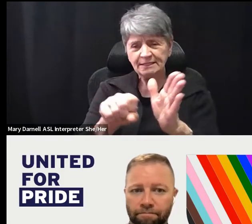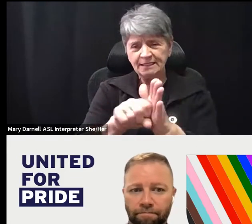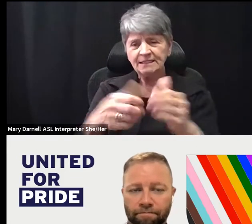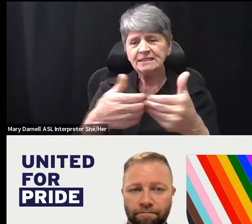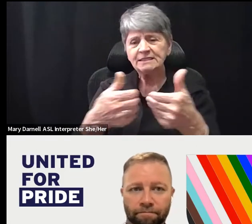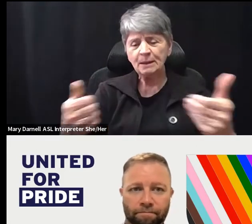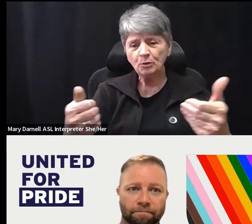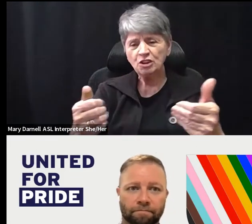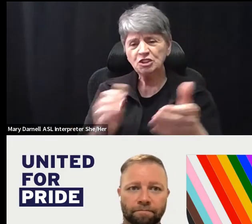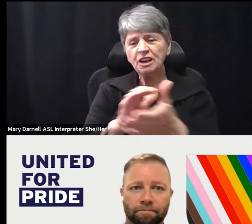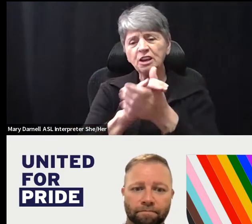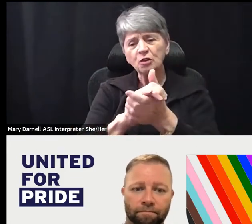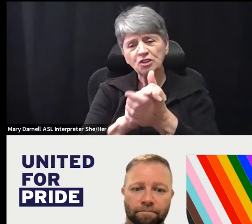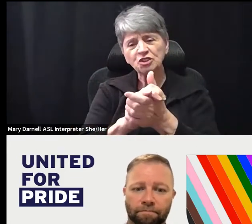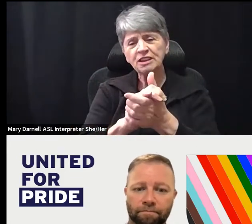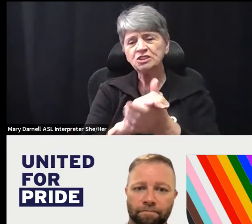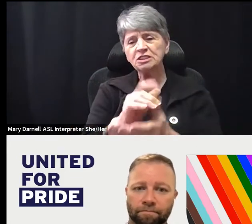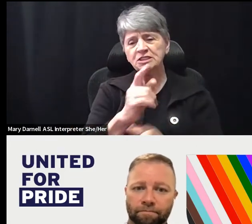We feel it and we appreciate it.